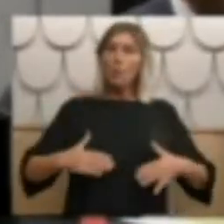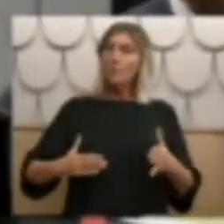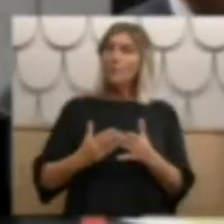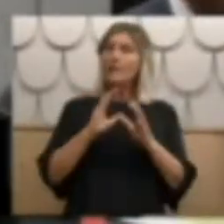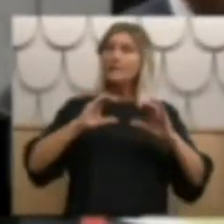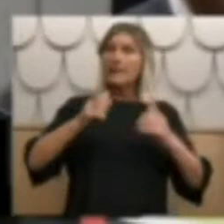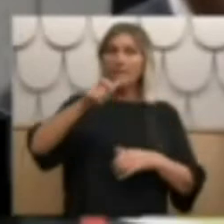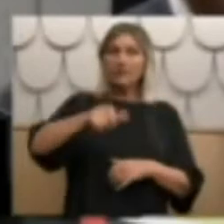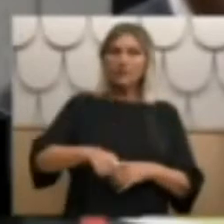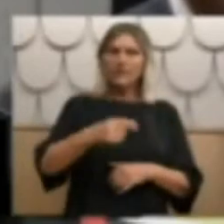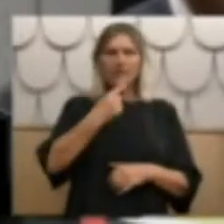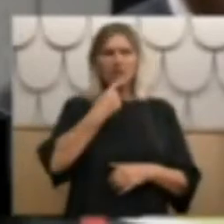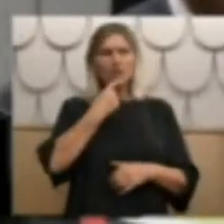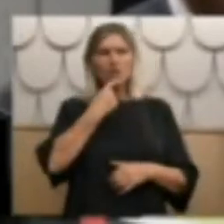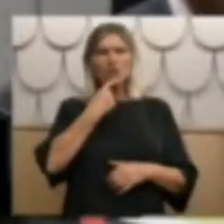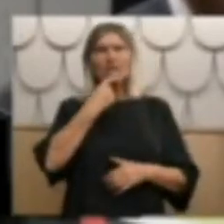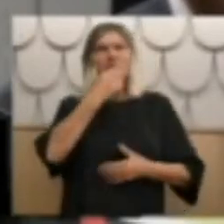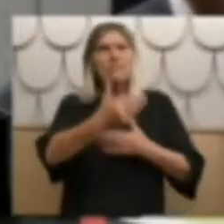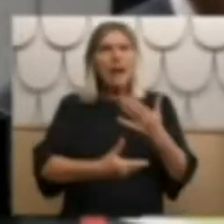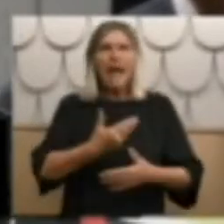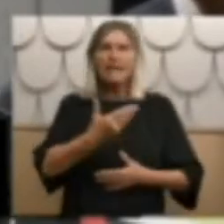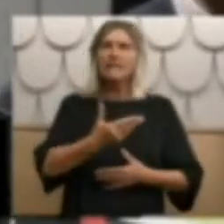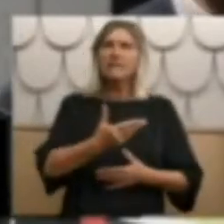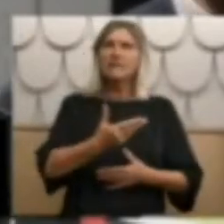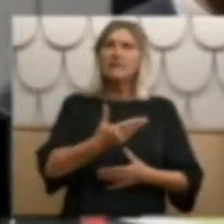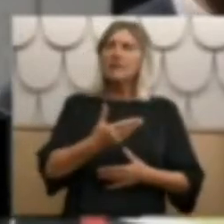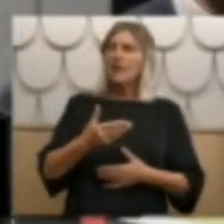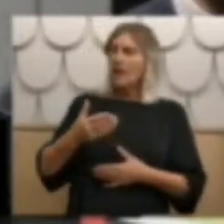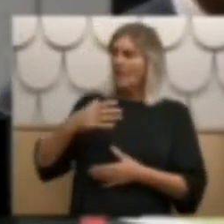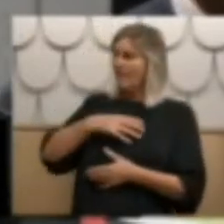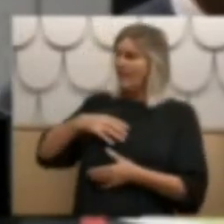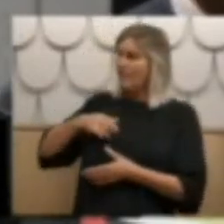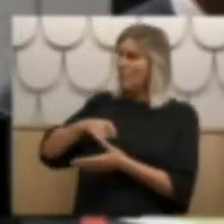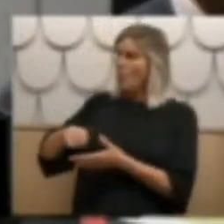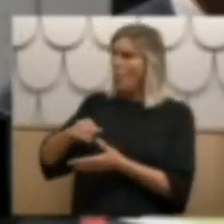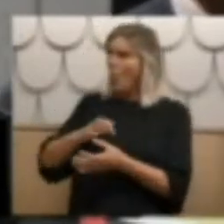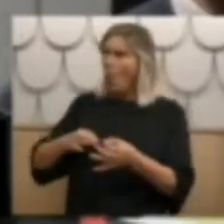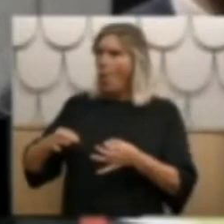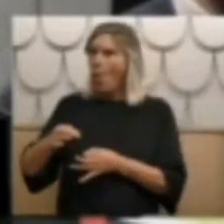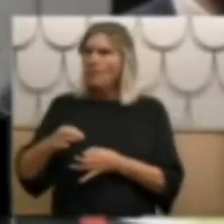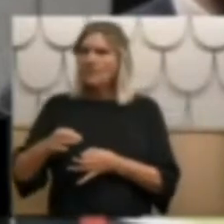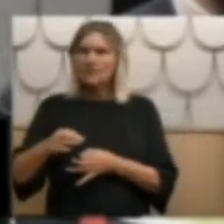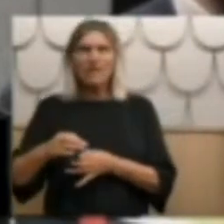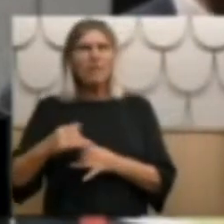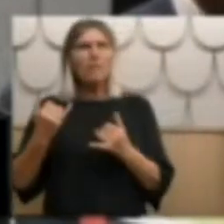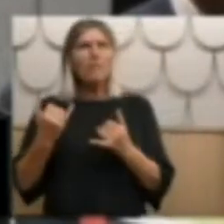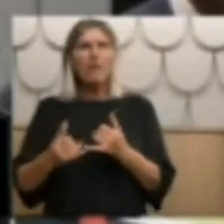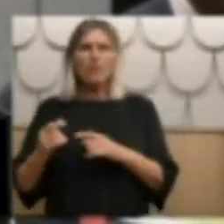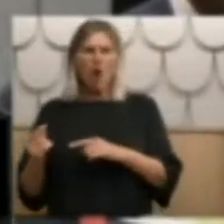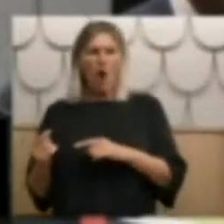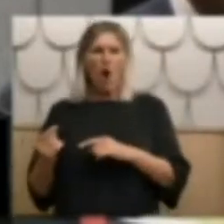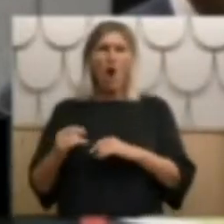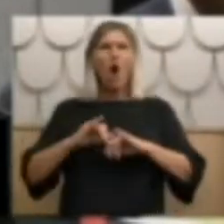been a hostility to human rights claims emanating from the Crown Law Office, just as the evidence has shown there's been a